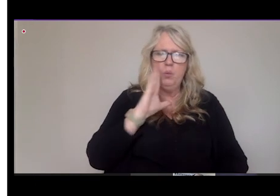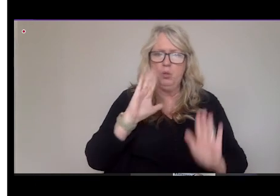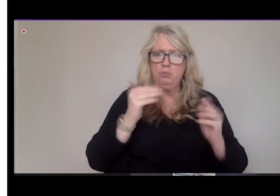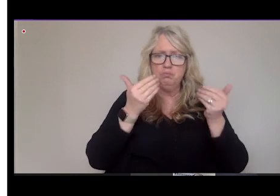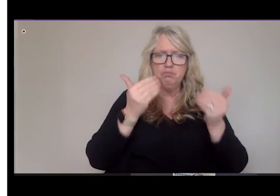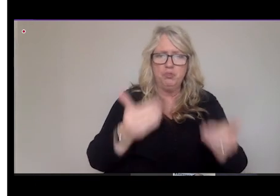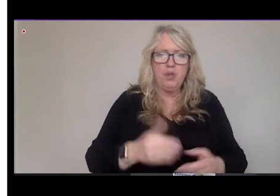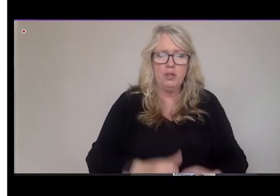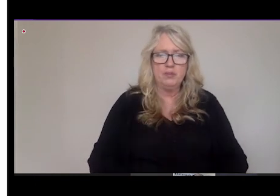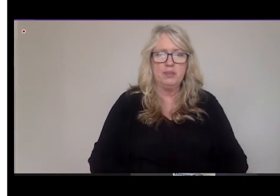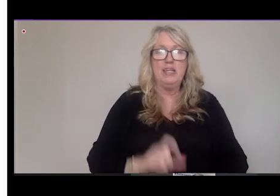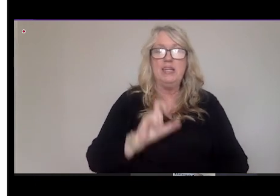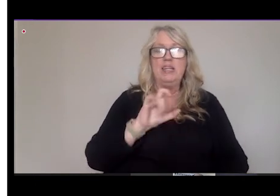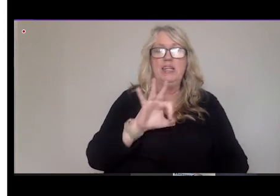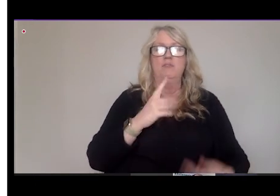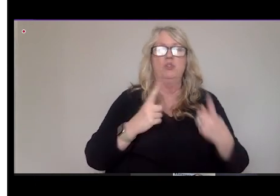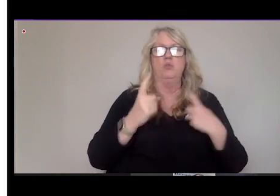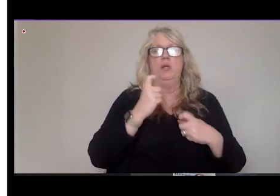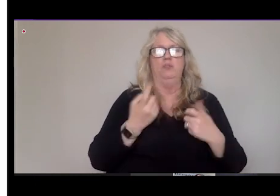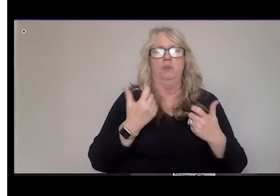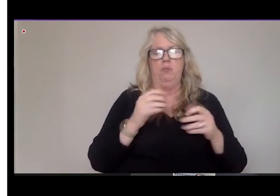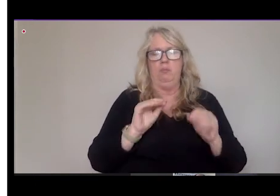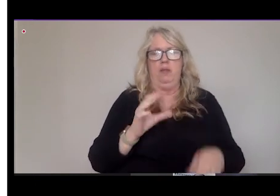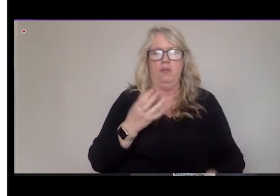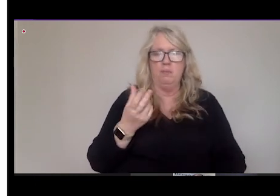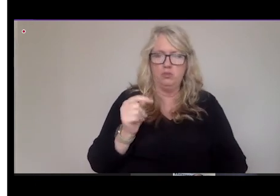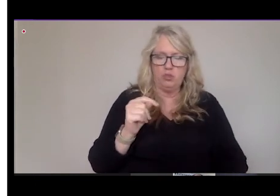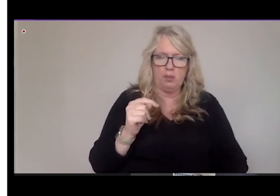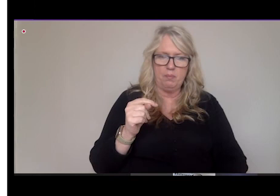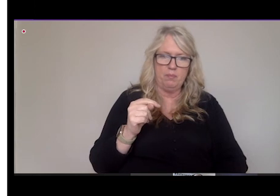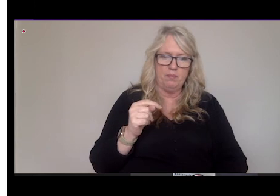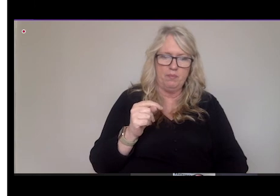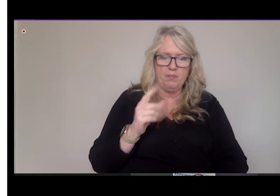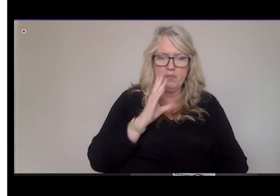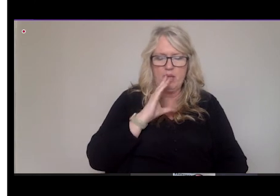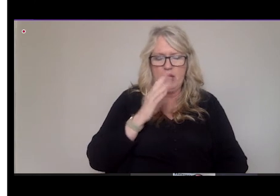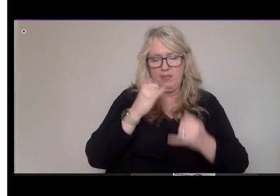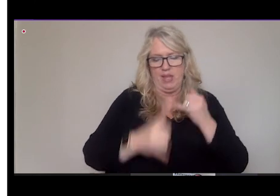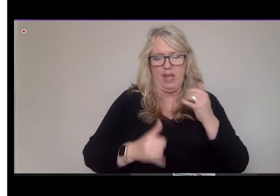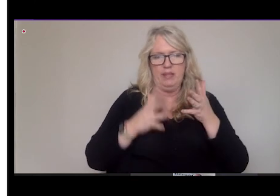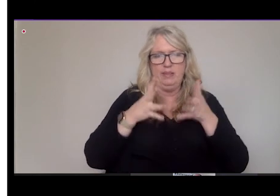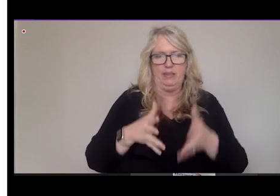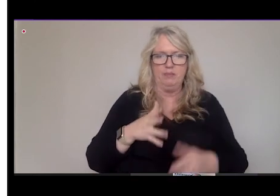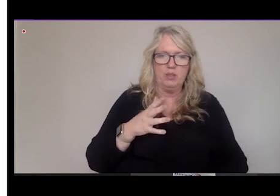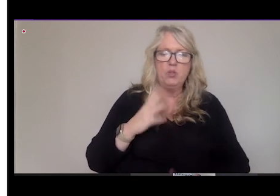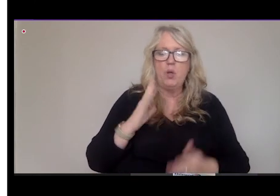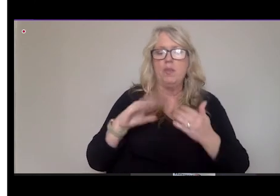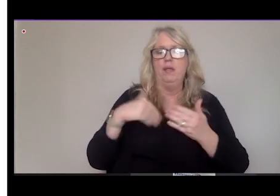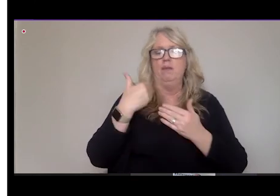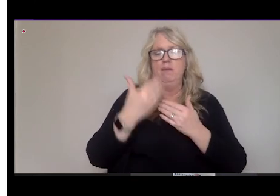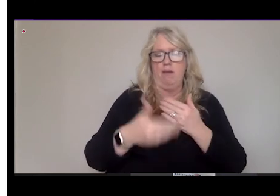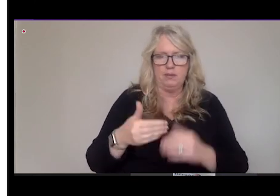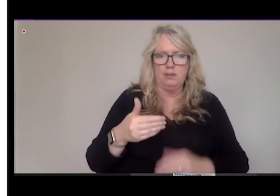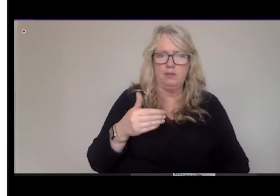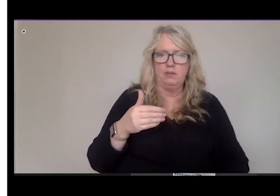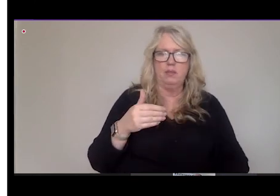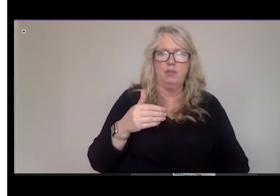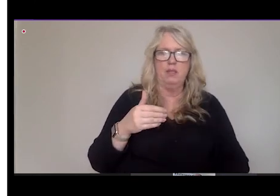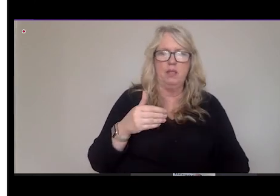Okay. Well, I'll move on. And if you have questions, put them in the chat and I'll leave some time at the end. So the next